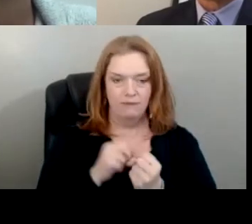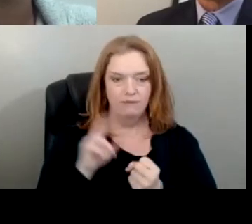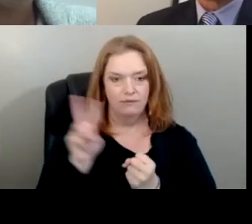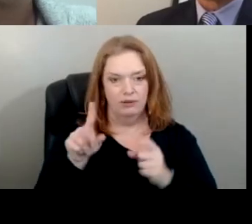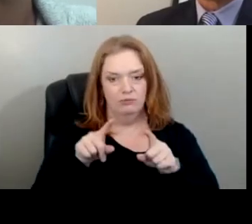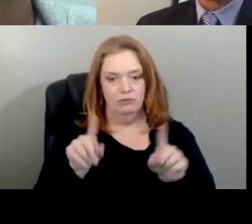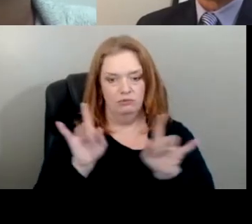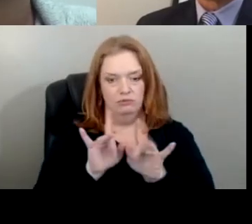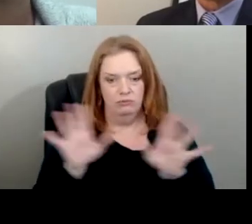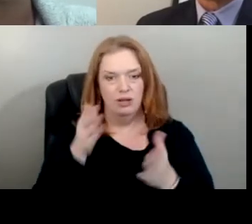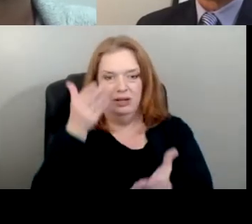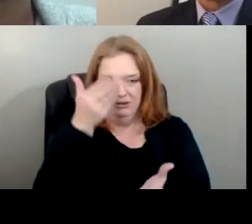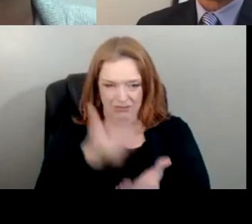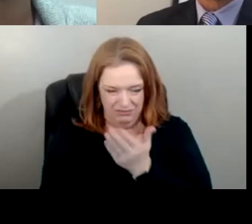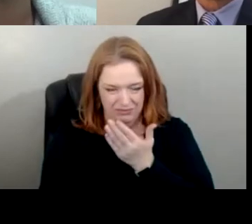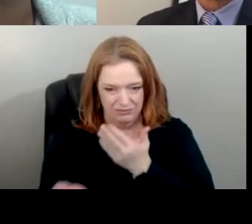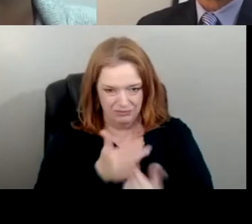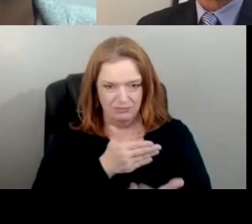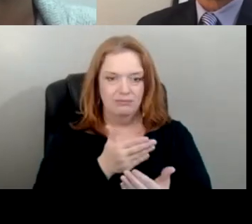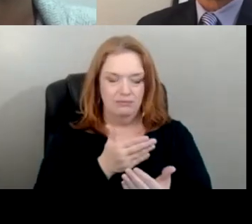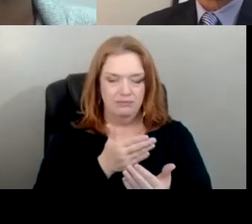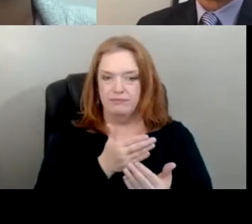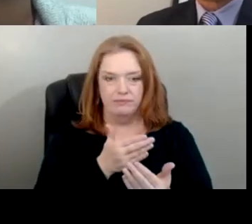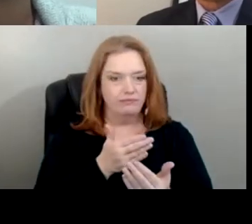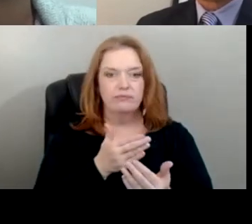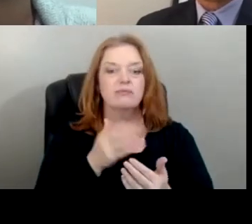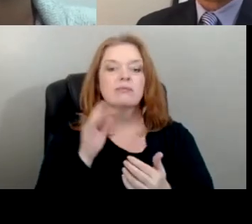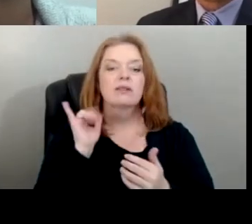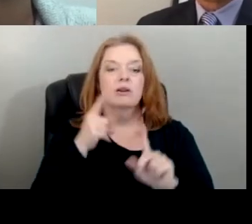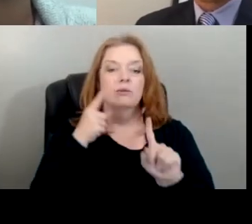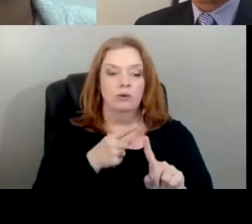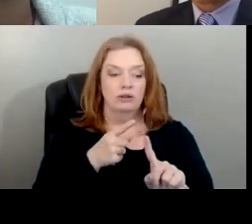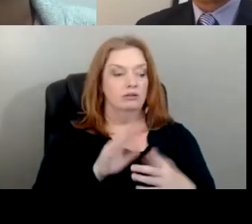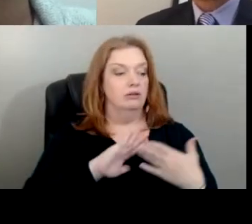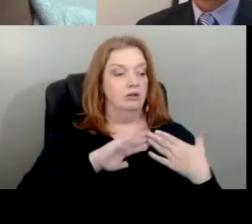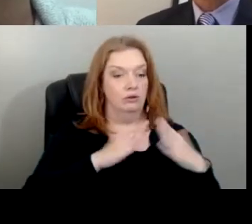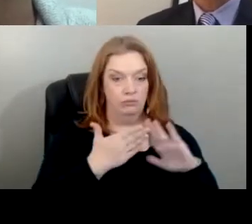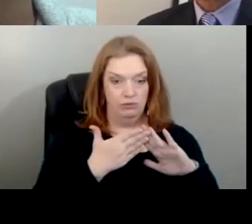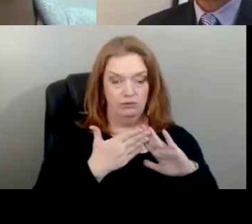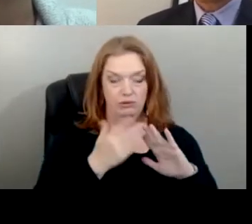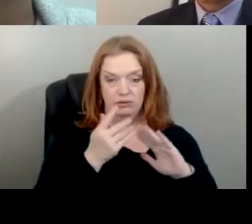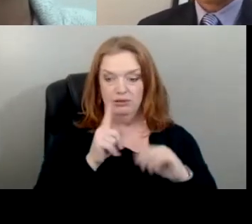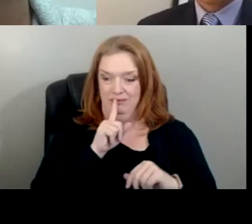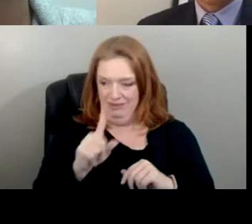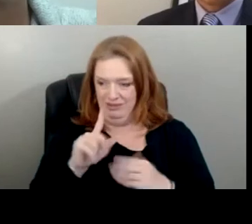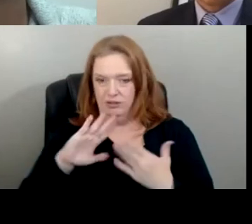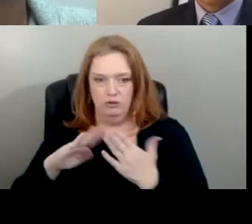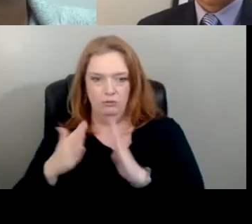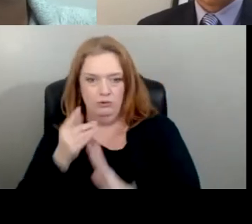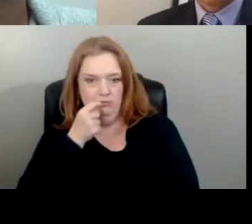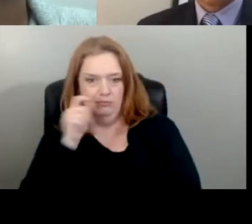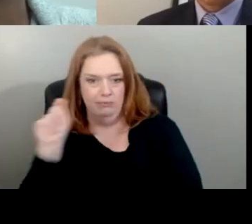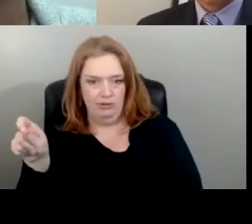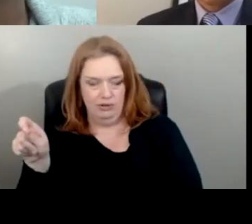service provider is located. And so that's ultimately the end goal, is that community is community. And that sovereignty isn't something to be